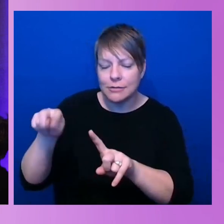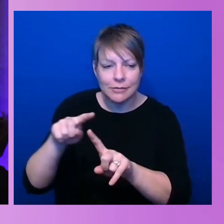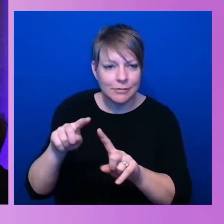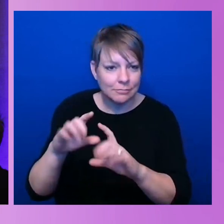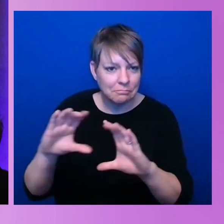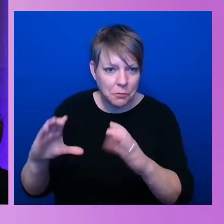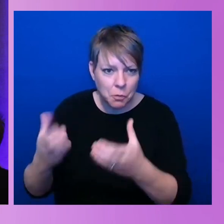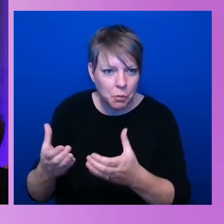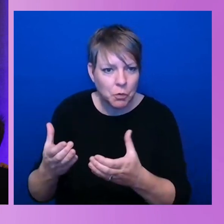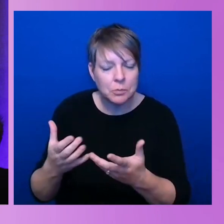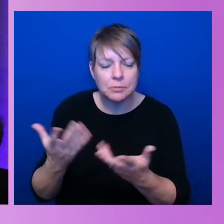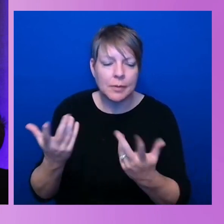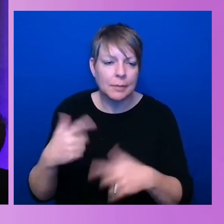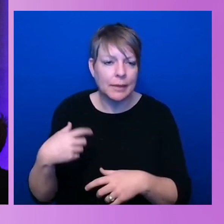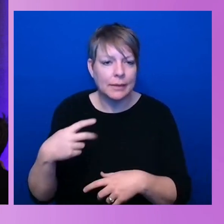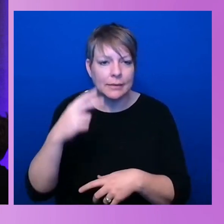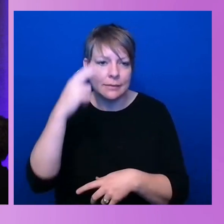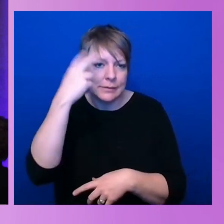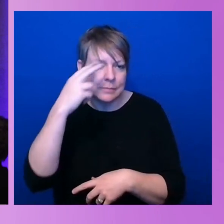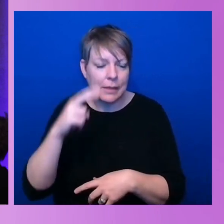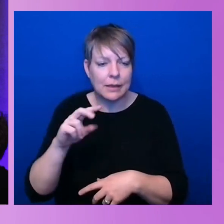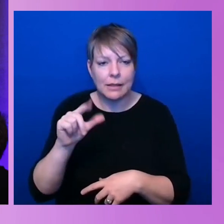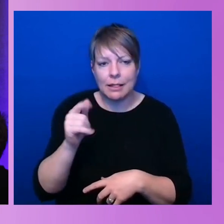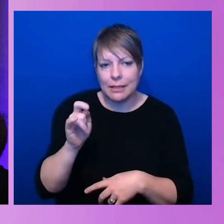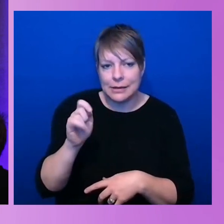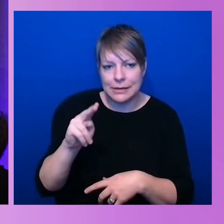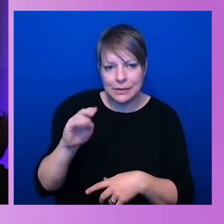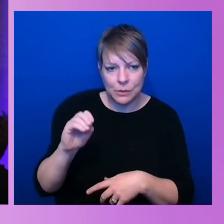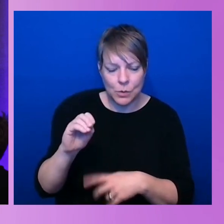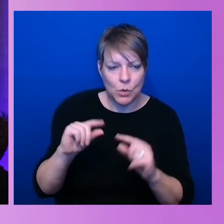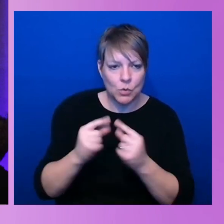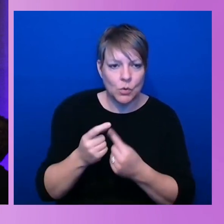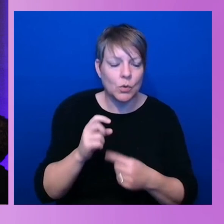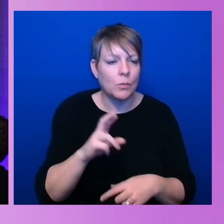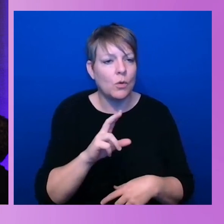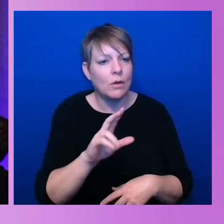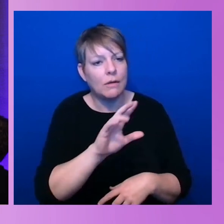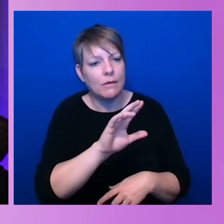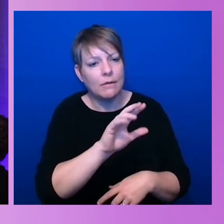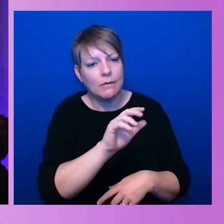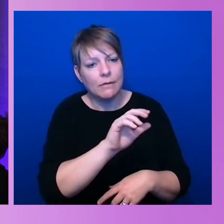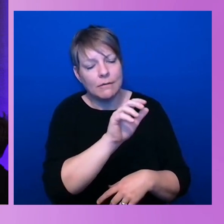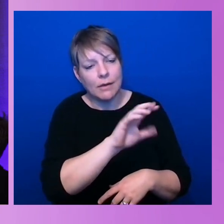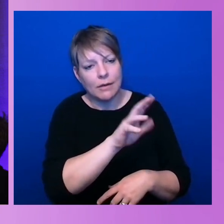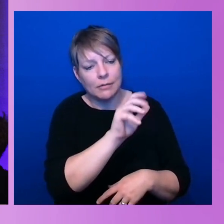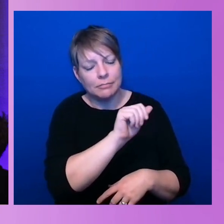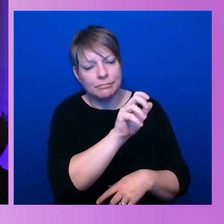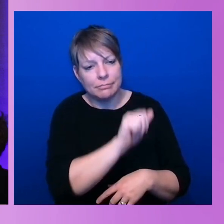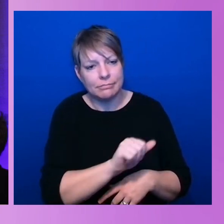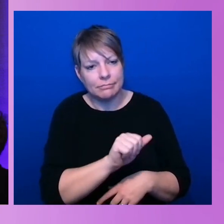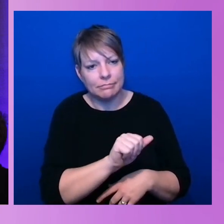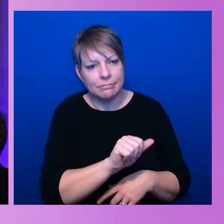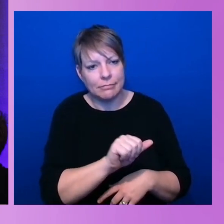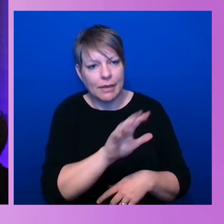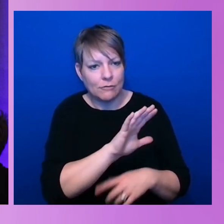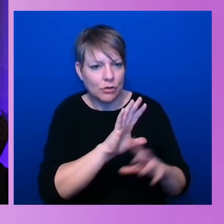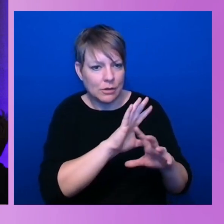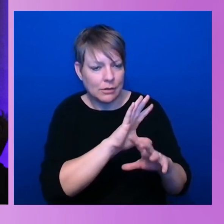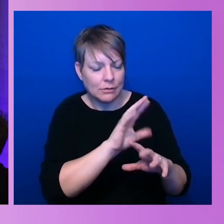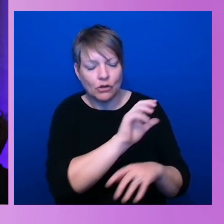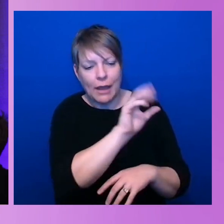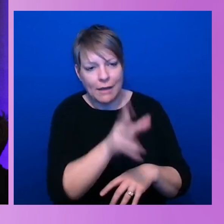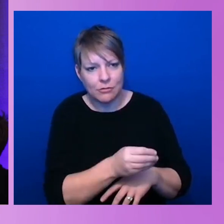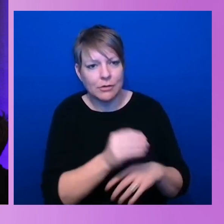our Hispanic Latino group, or you take African American Black, or the diversity group, or sorry, the neurodivergent